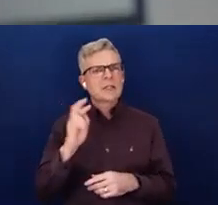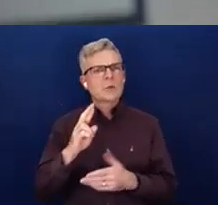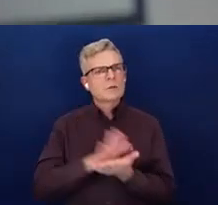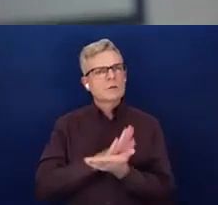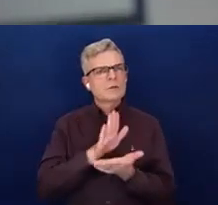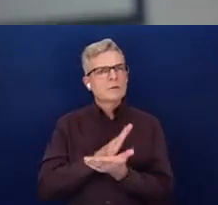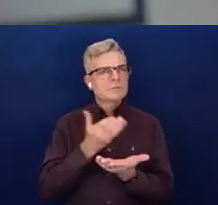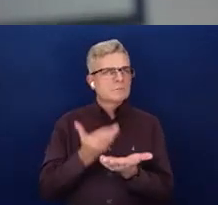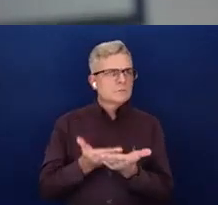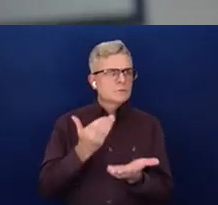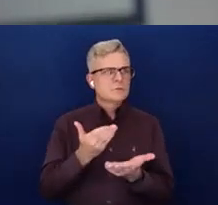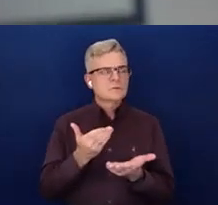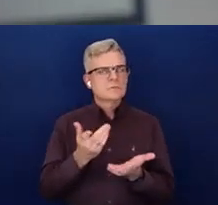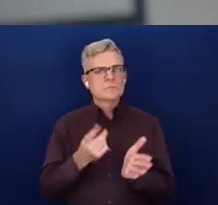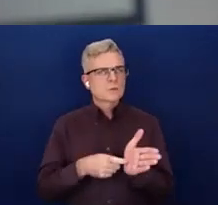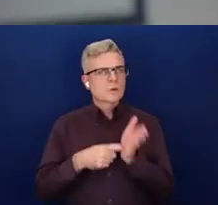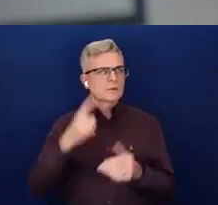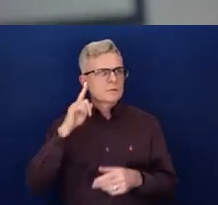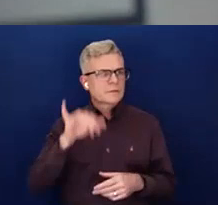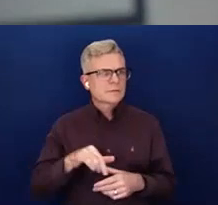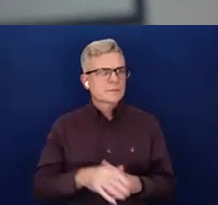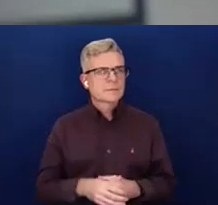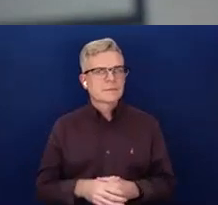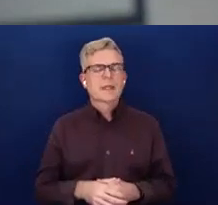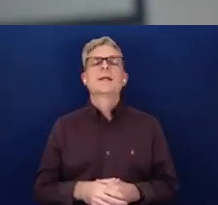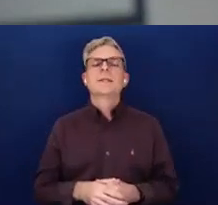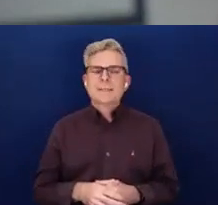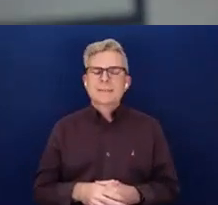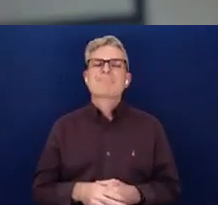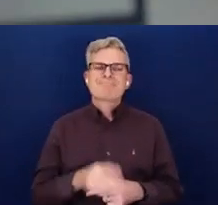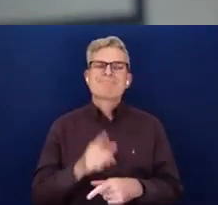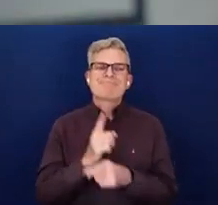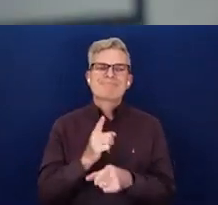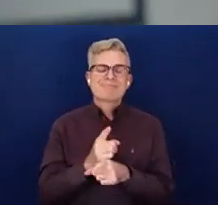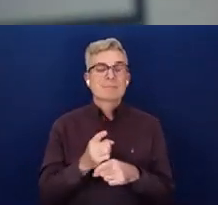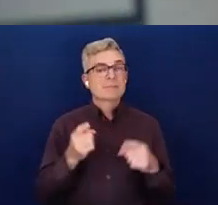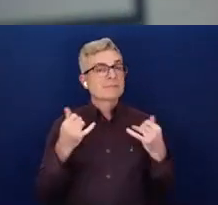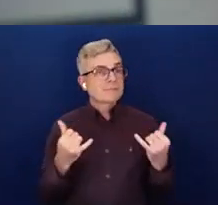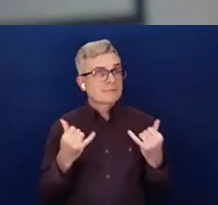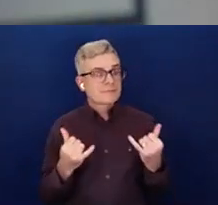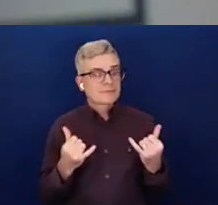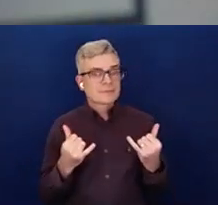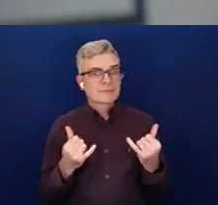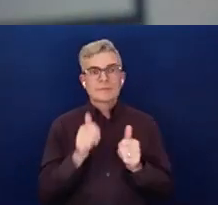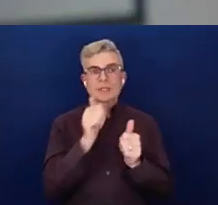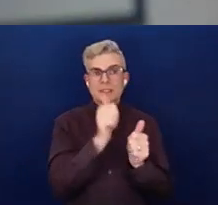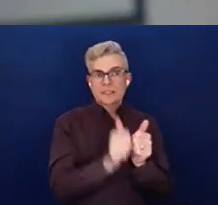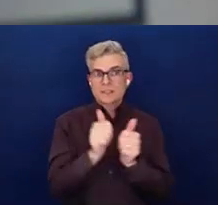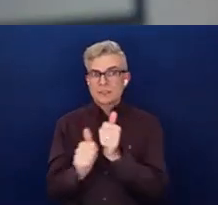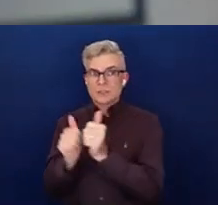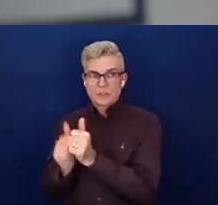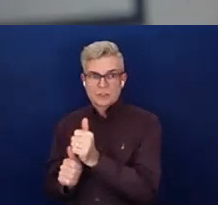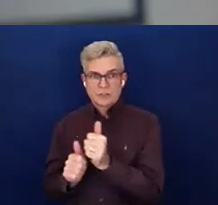documentation is required? Right. At this given time, each